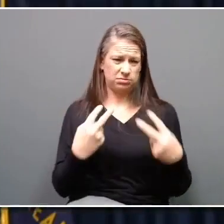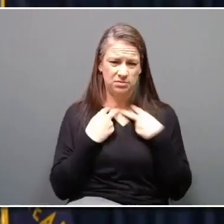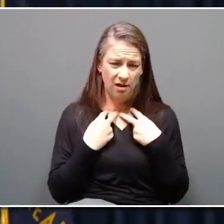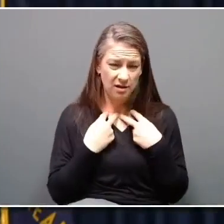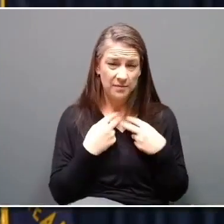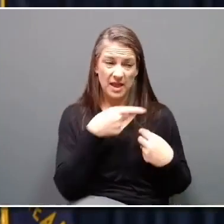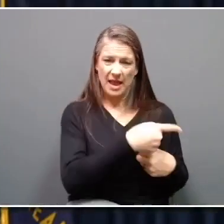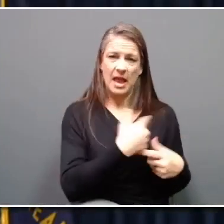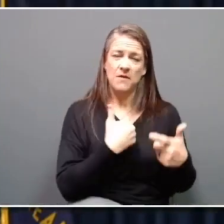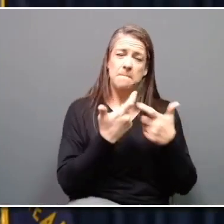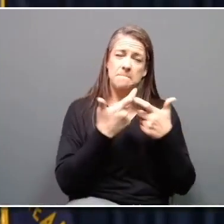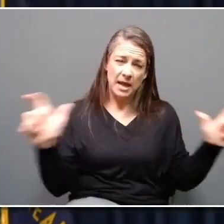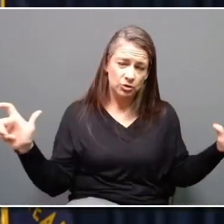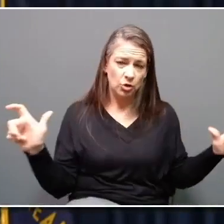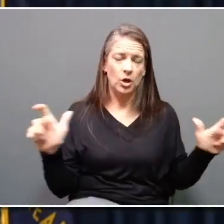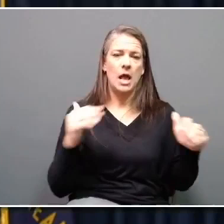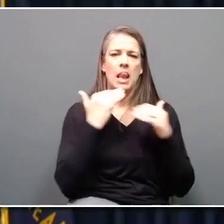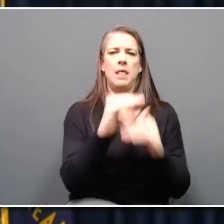and massive limitations on